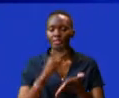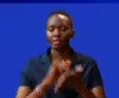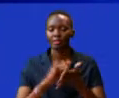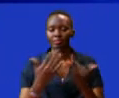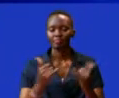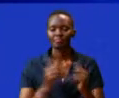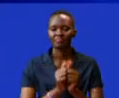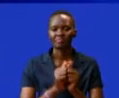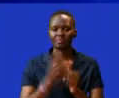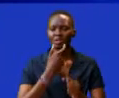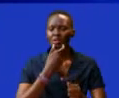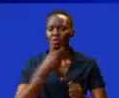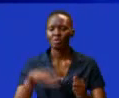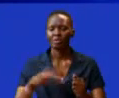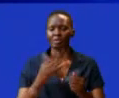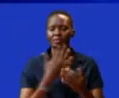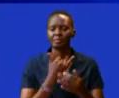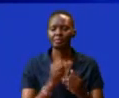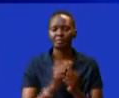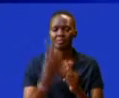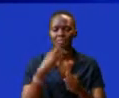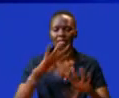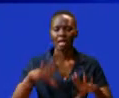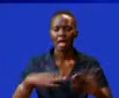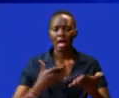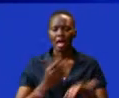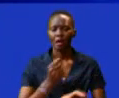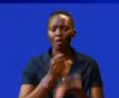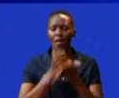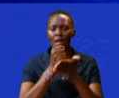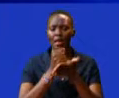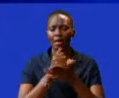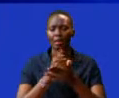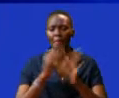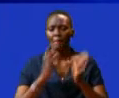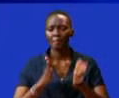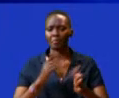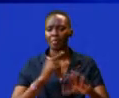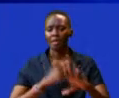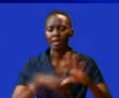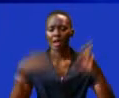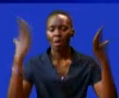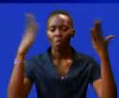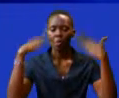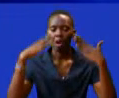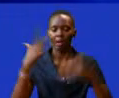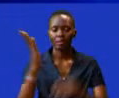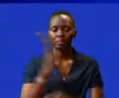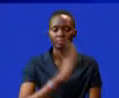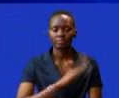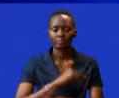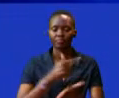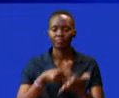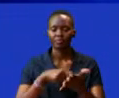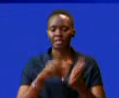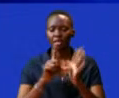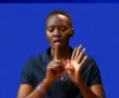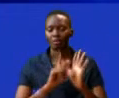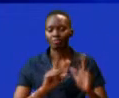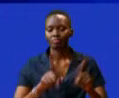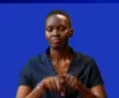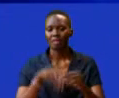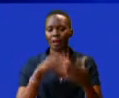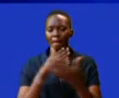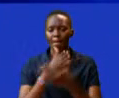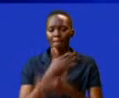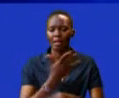ikore mar neno kaka inyalo konygi ma oganda e rakruok kod koth mabiro mburore e pacho kaendi mano mar El Nino. Chik ma kamano de bed ni